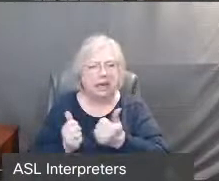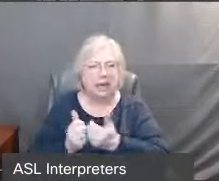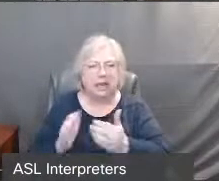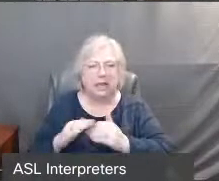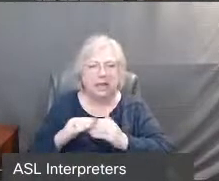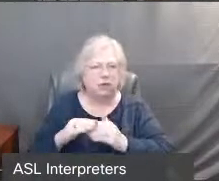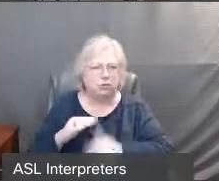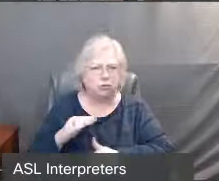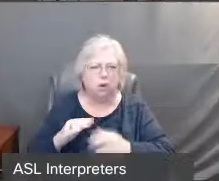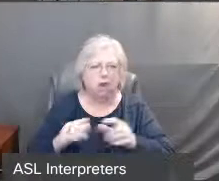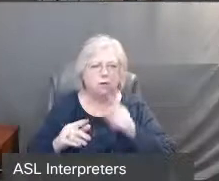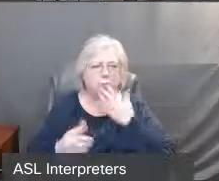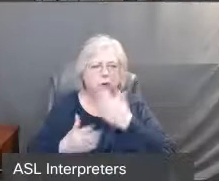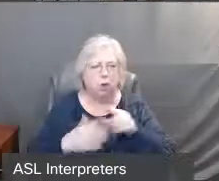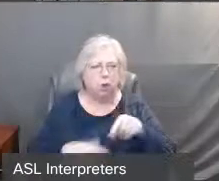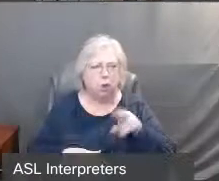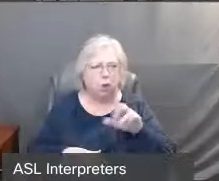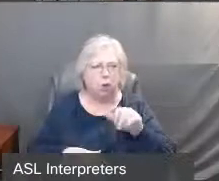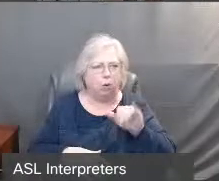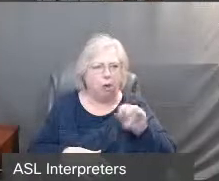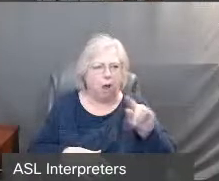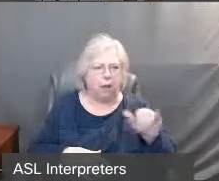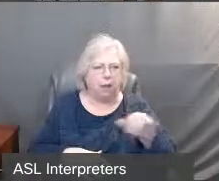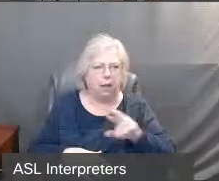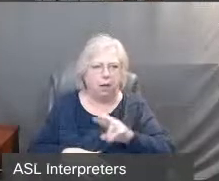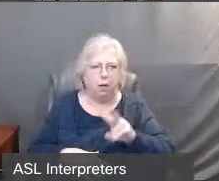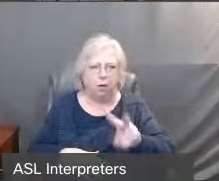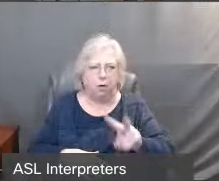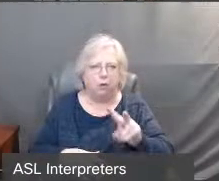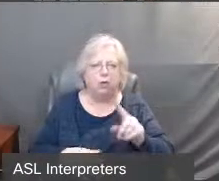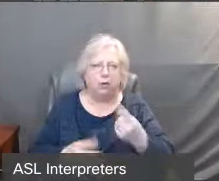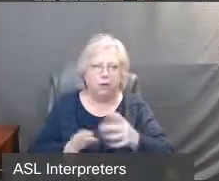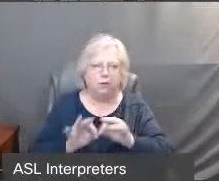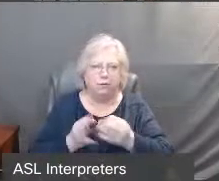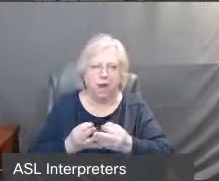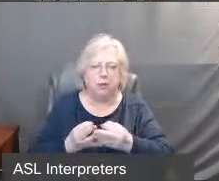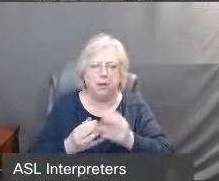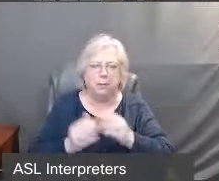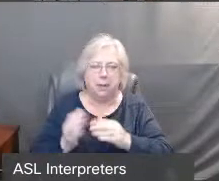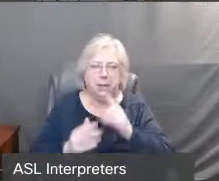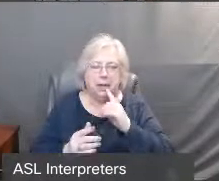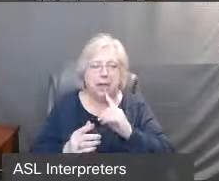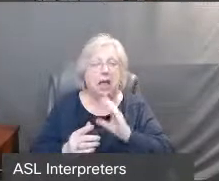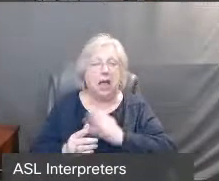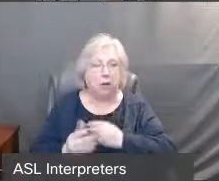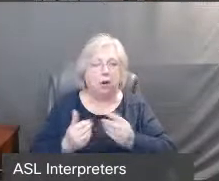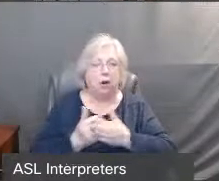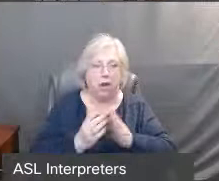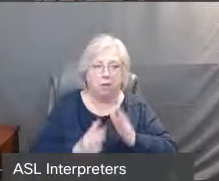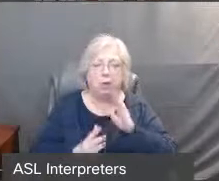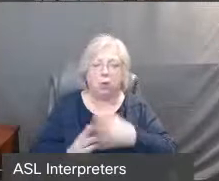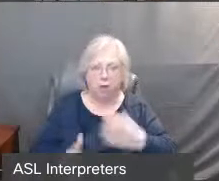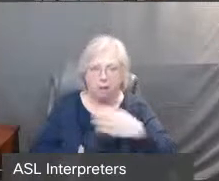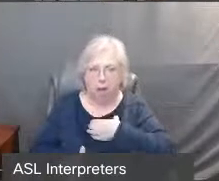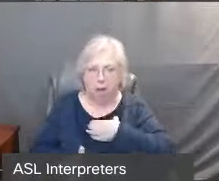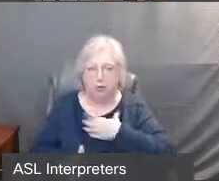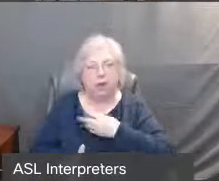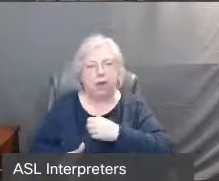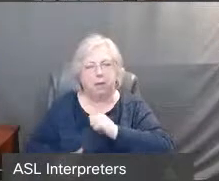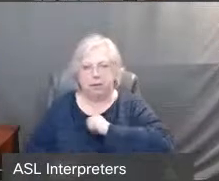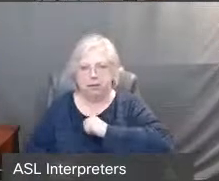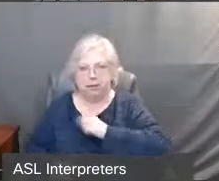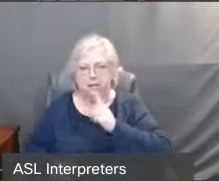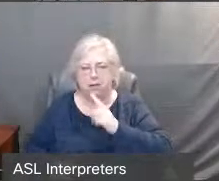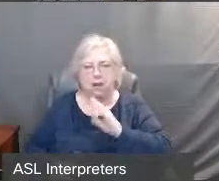quality R2 residential development is opposed by our neighborhood and myself. You can knock on any of our